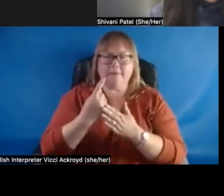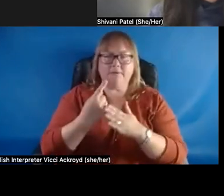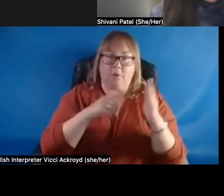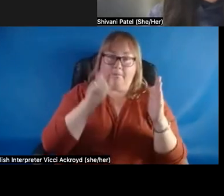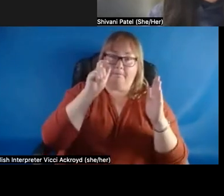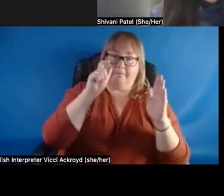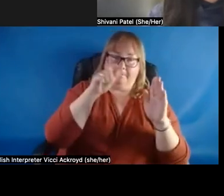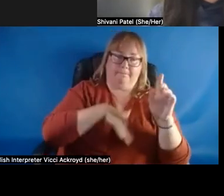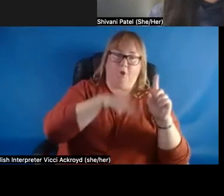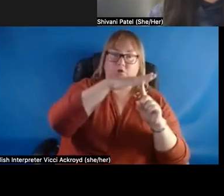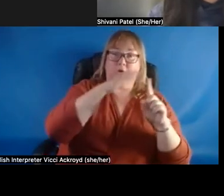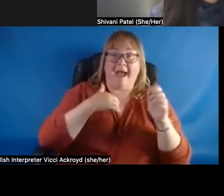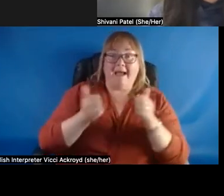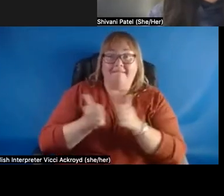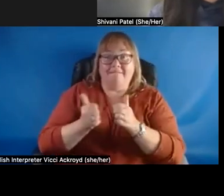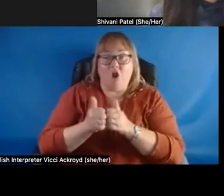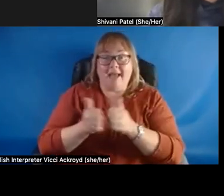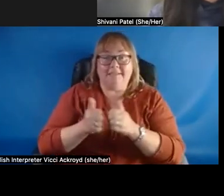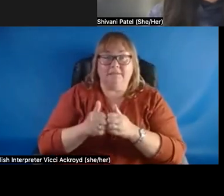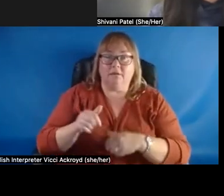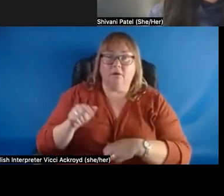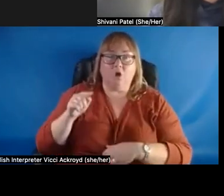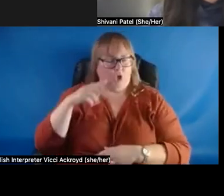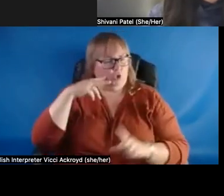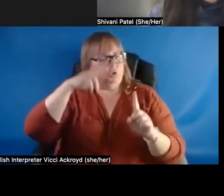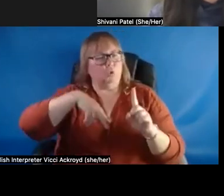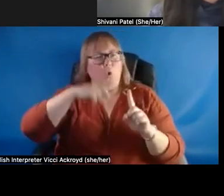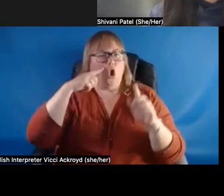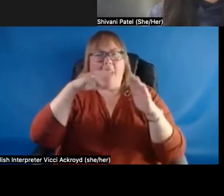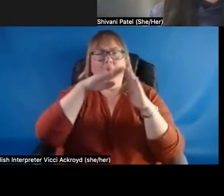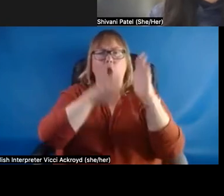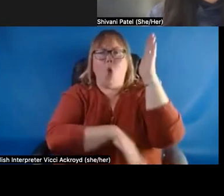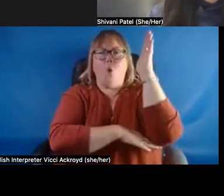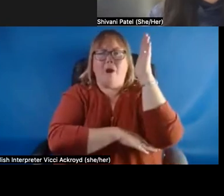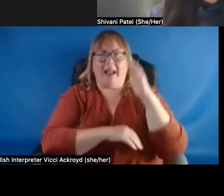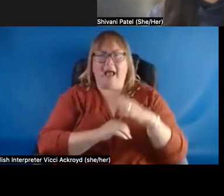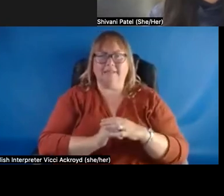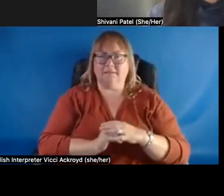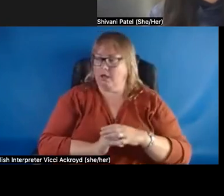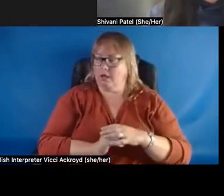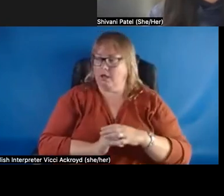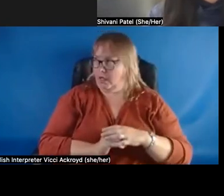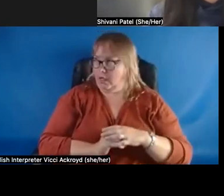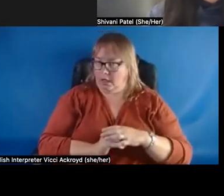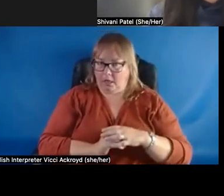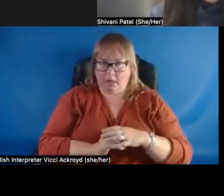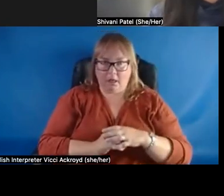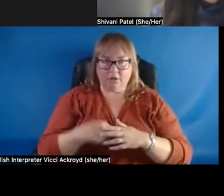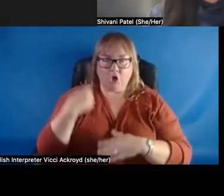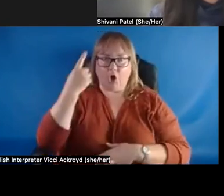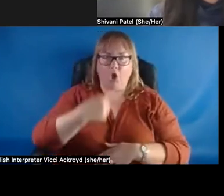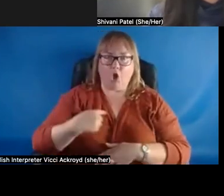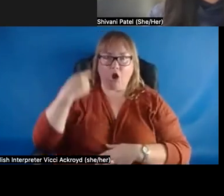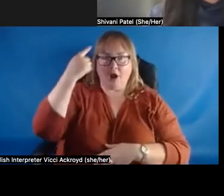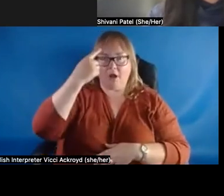of mine and who was like, you don't look like lower caste person. And it's like, that is that like,